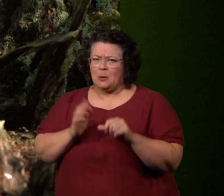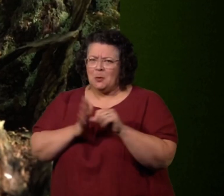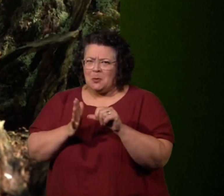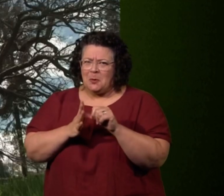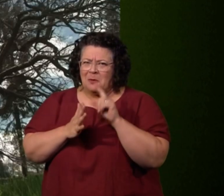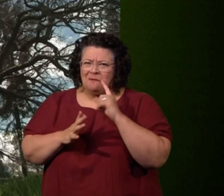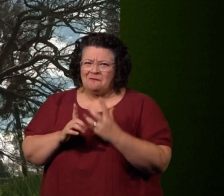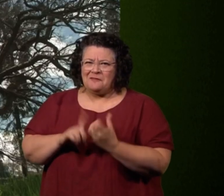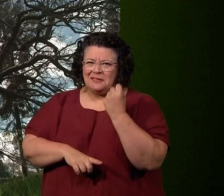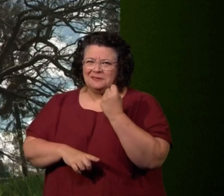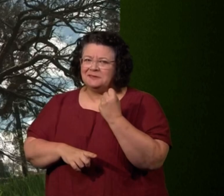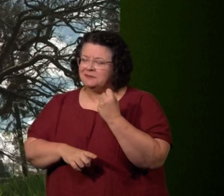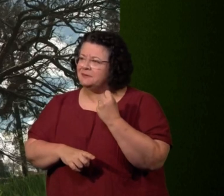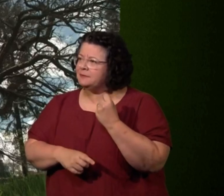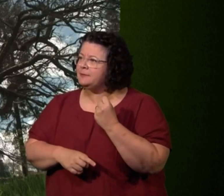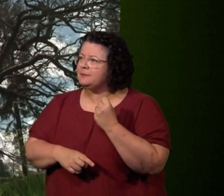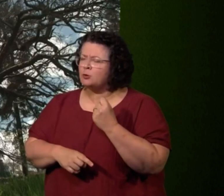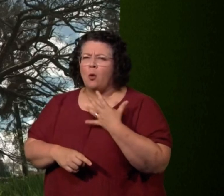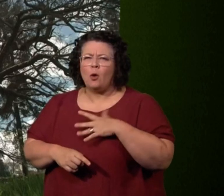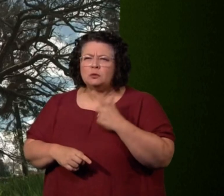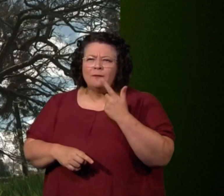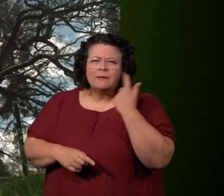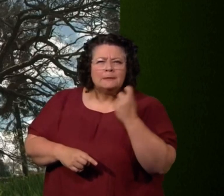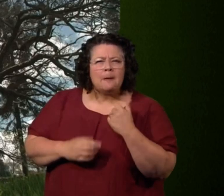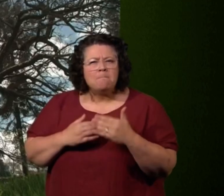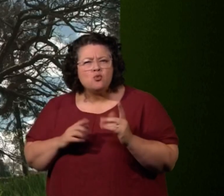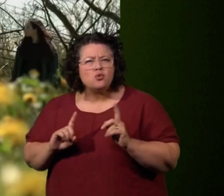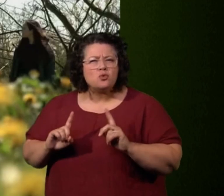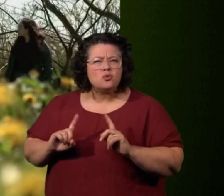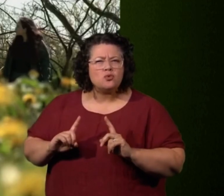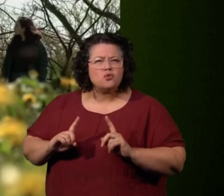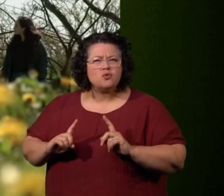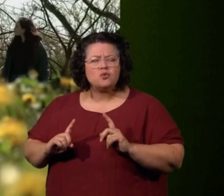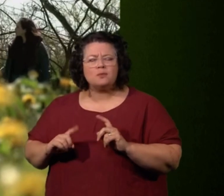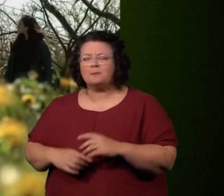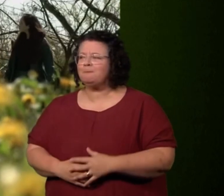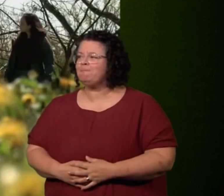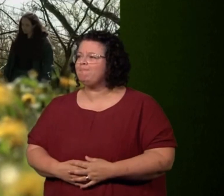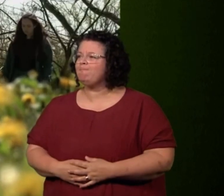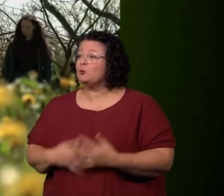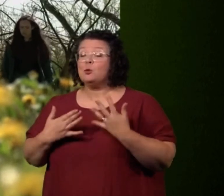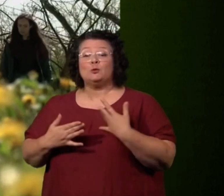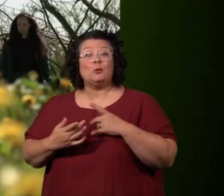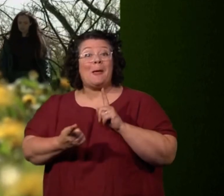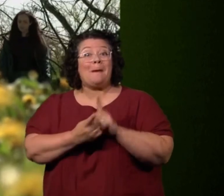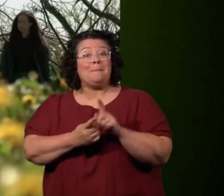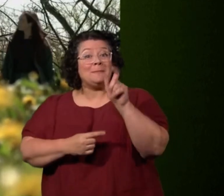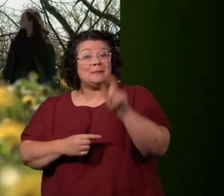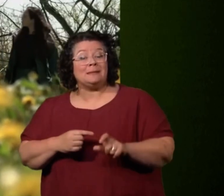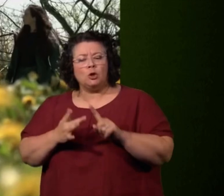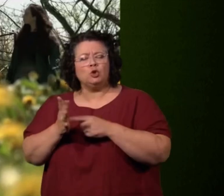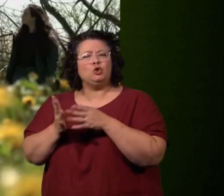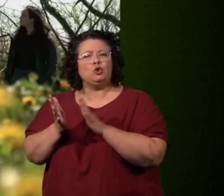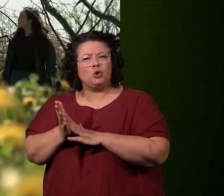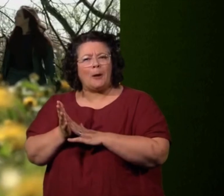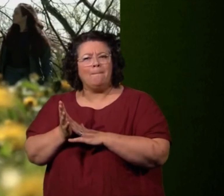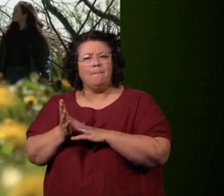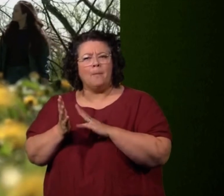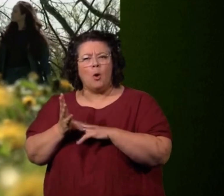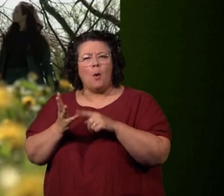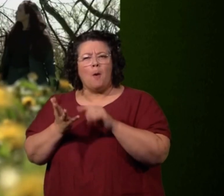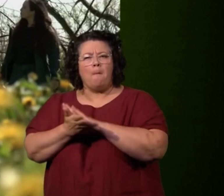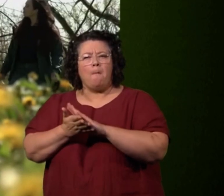really tricky to find, and we know very little about them. Today, I'm teaming up with ecologist and